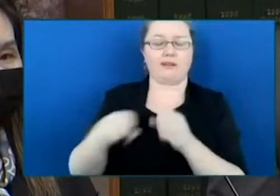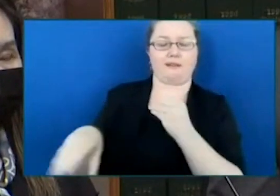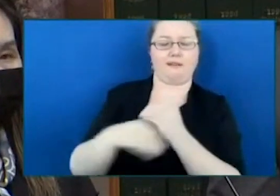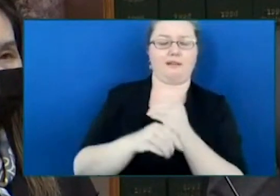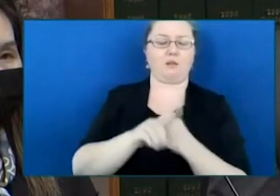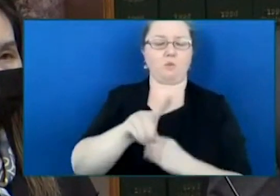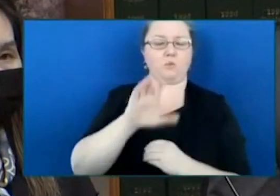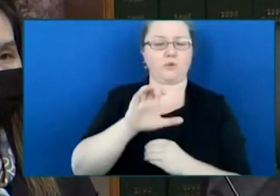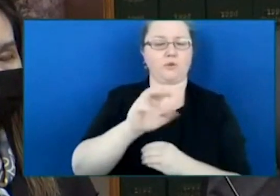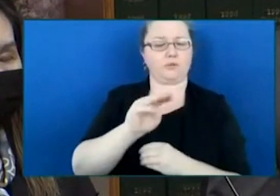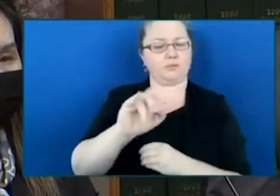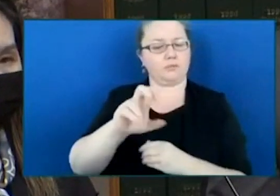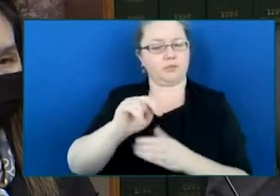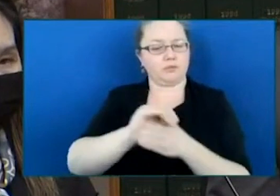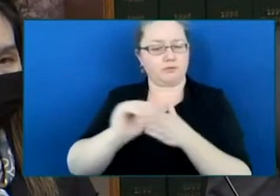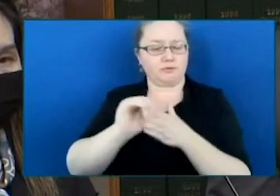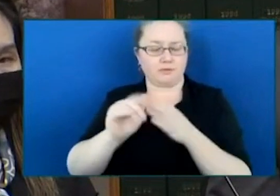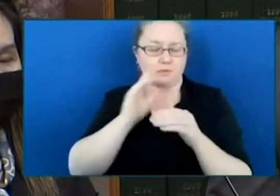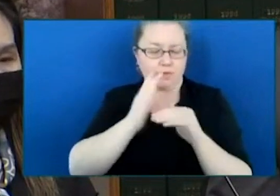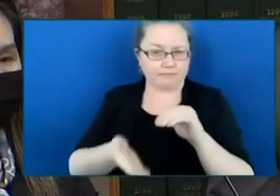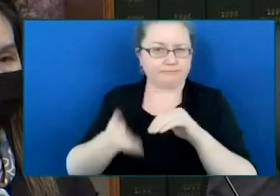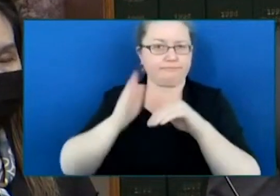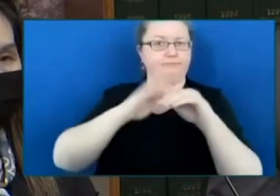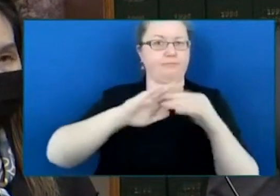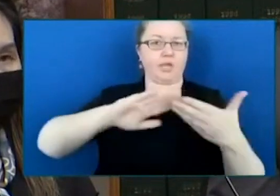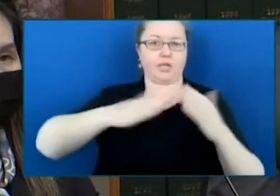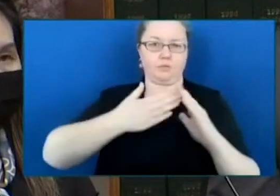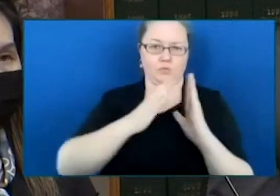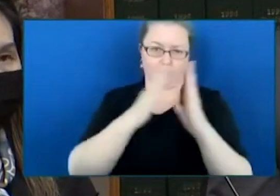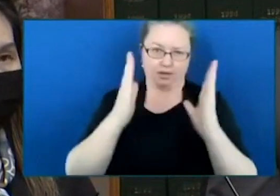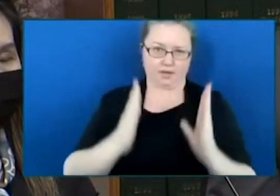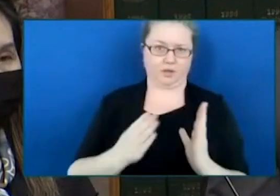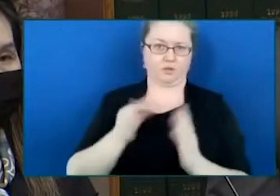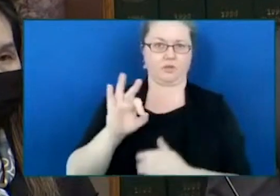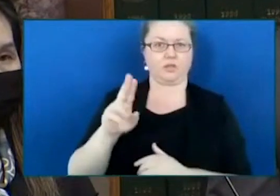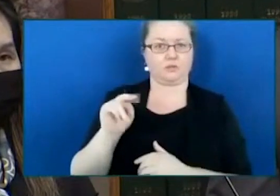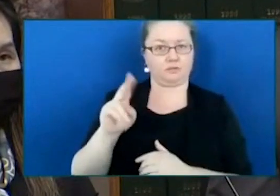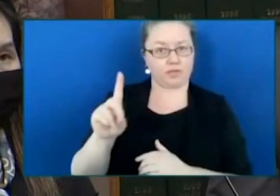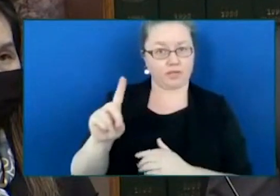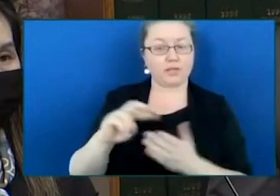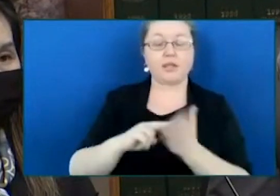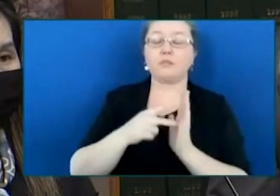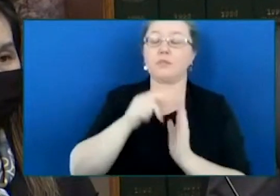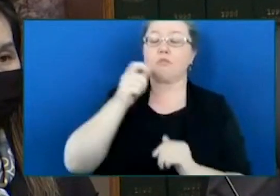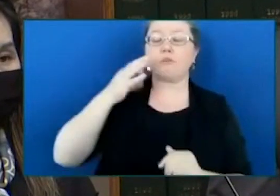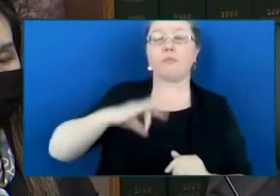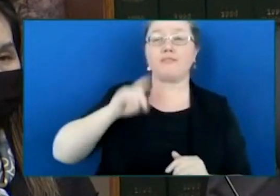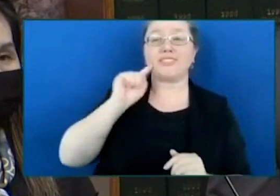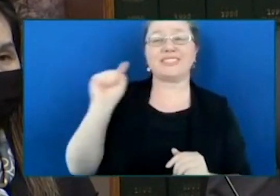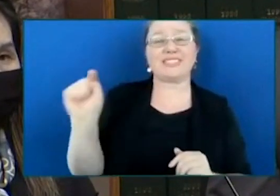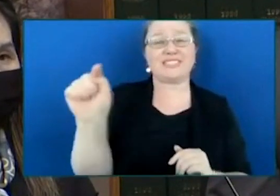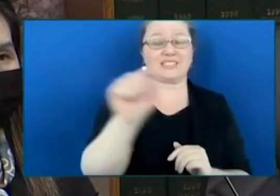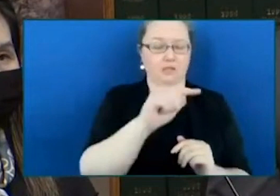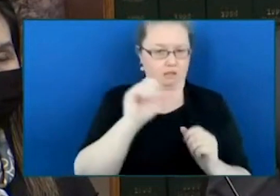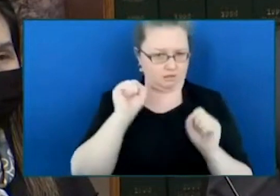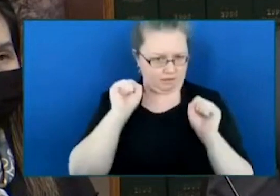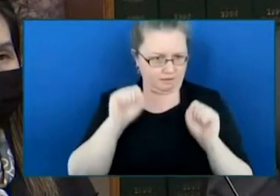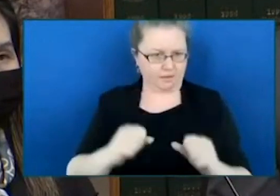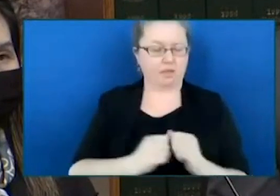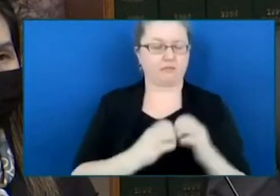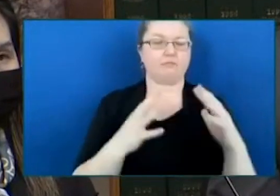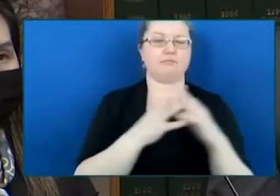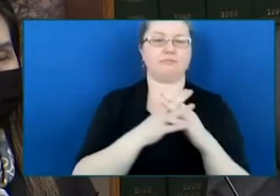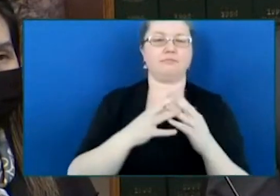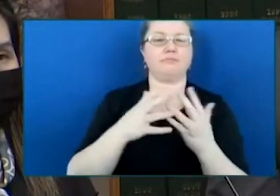the Community Housing Fund. This will support the work of nonprofit partners to build even more mixed-income